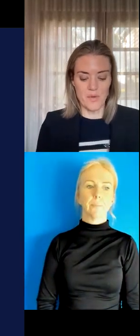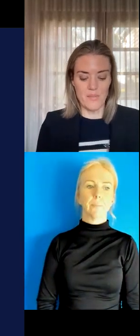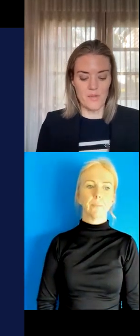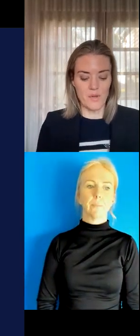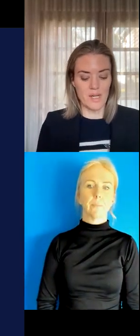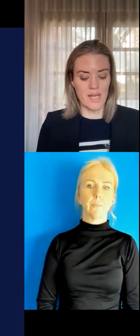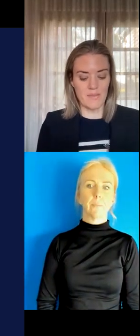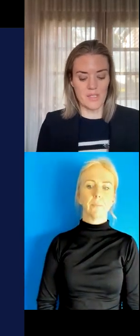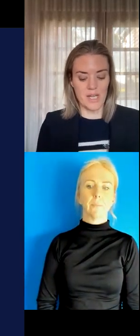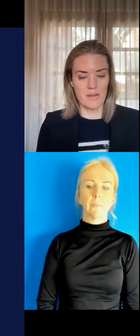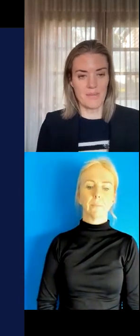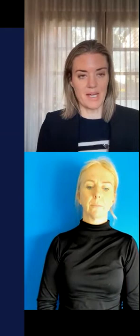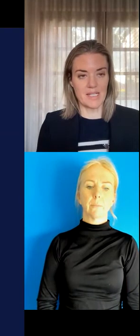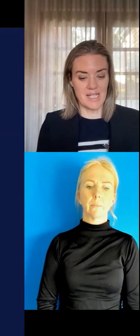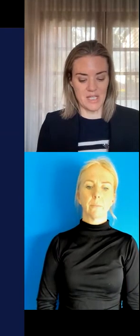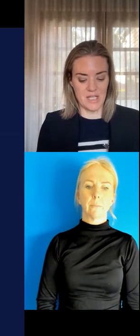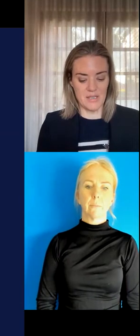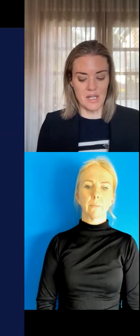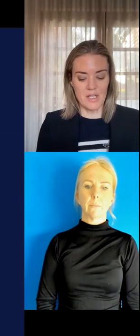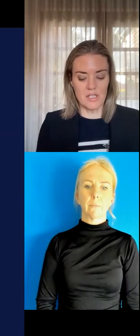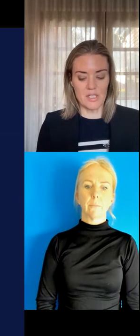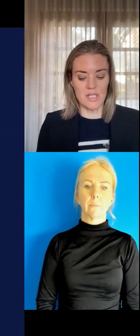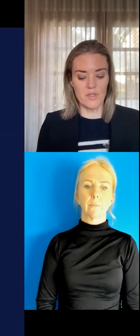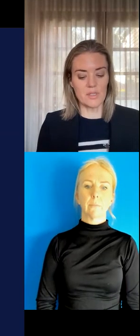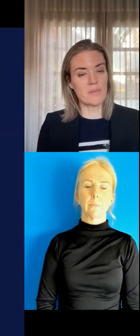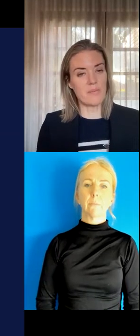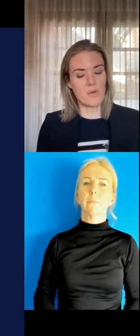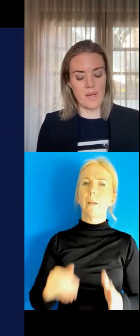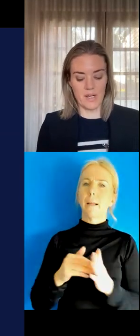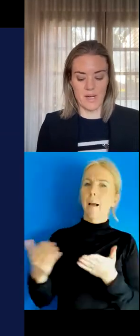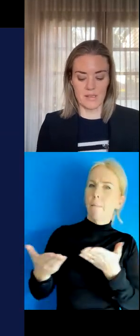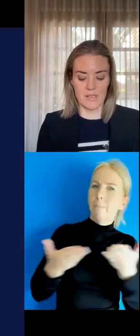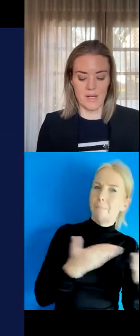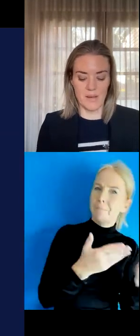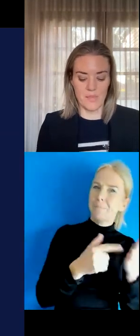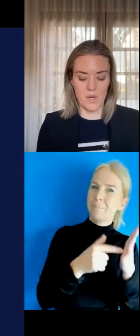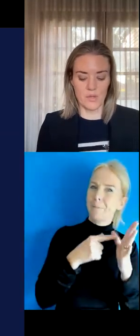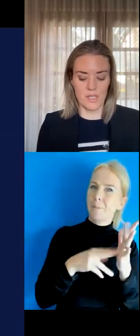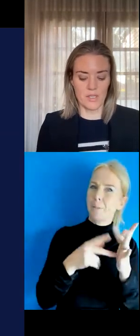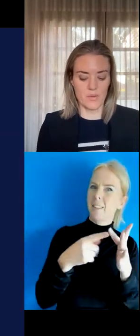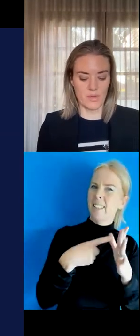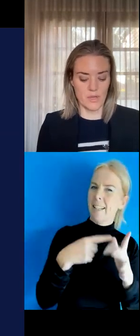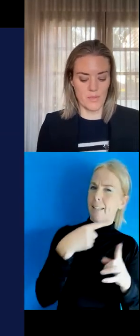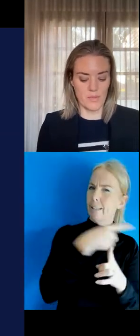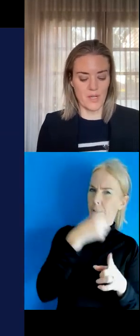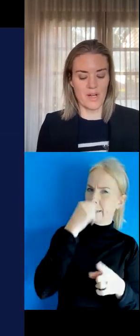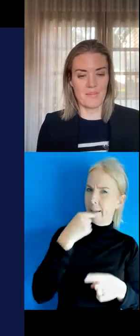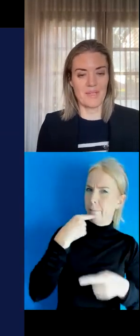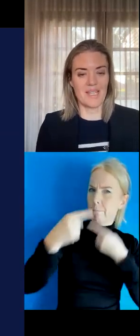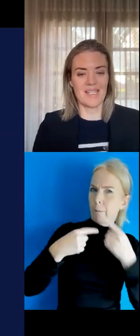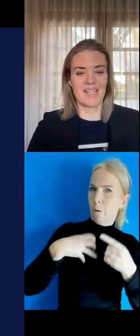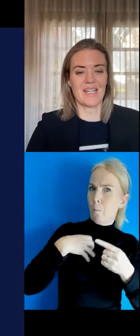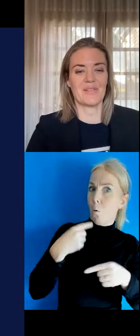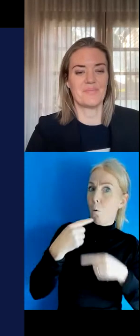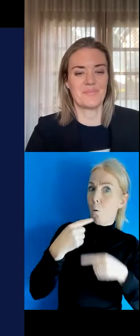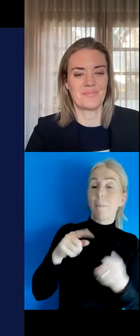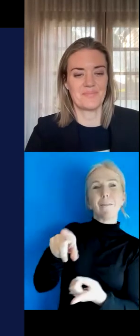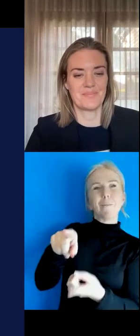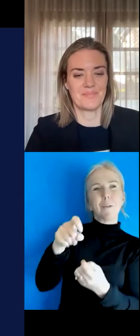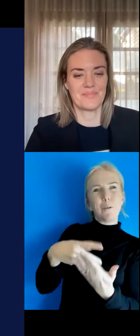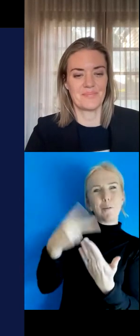Now, before I move on, I am going to hand back to Tanya just to give you a little bit more background on the recruitment program. Thanks,